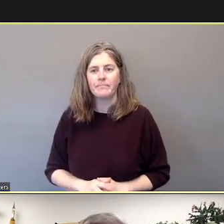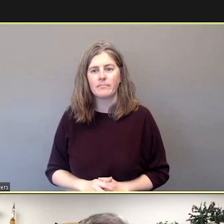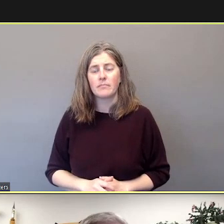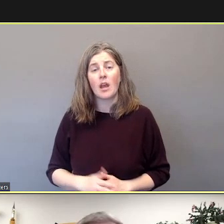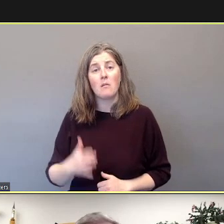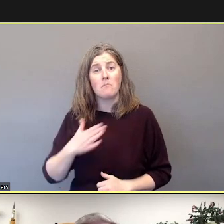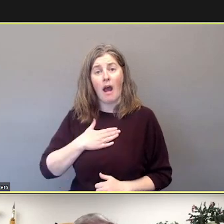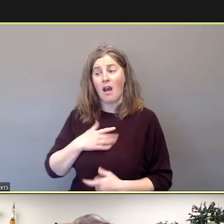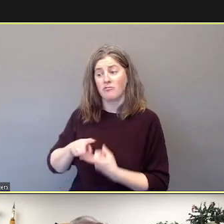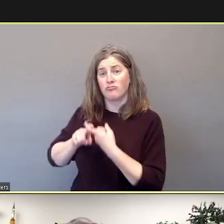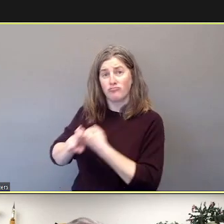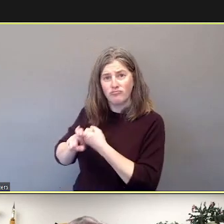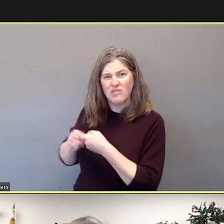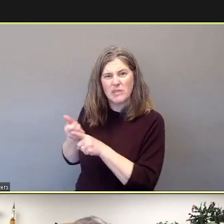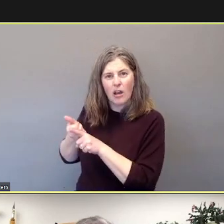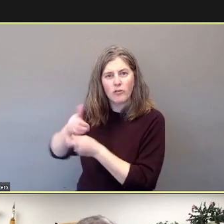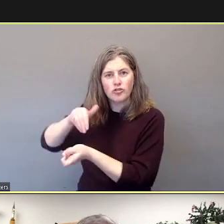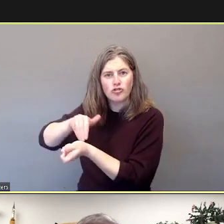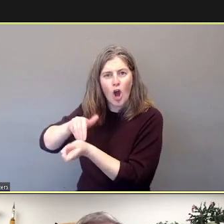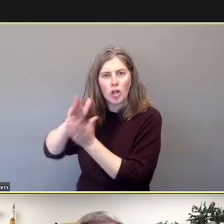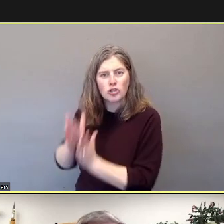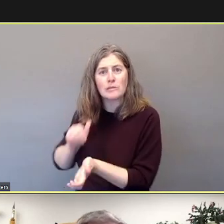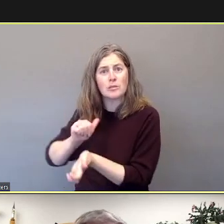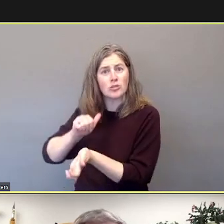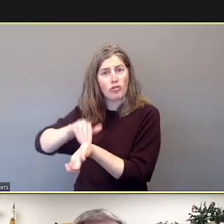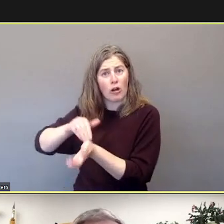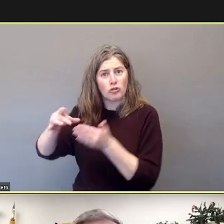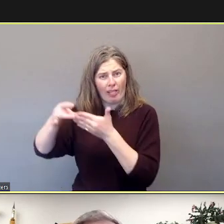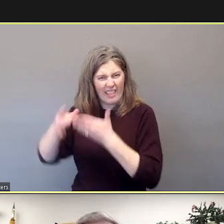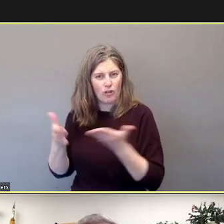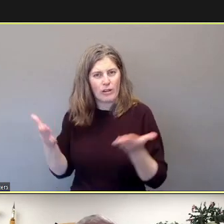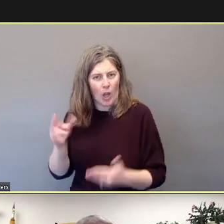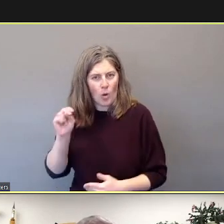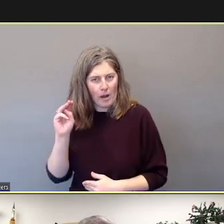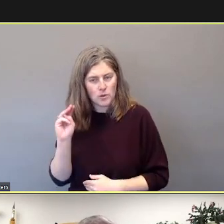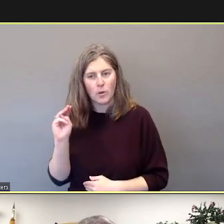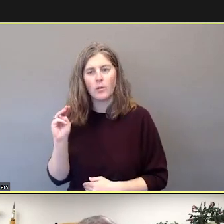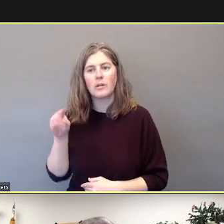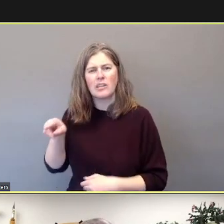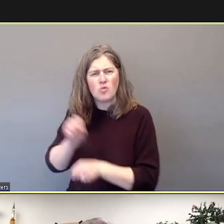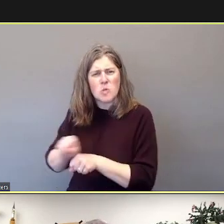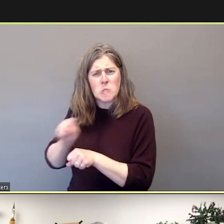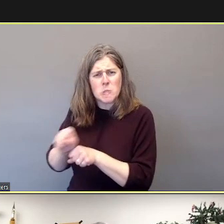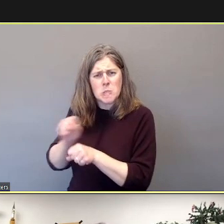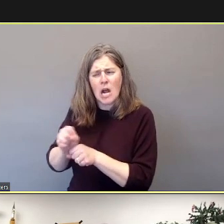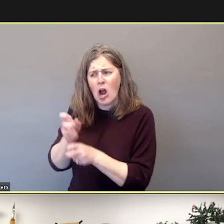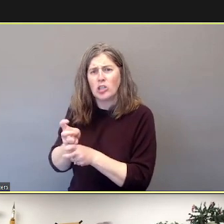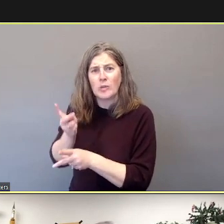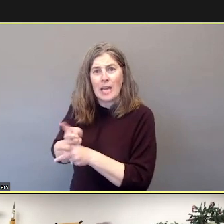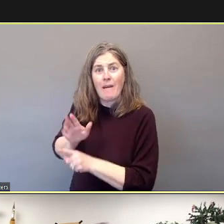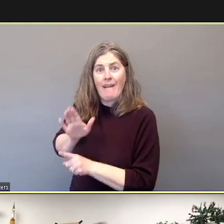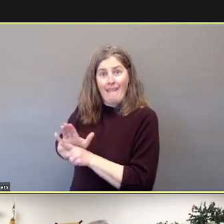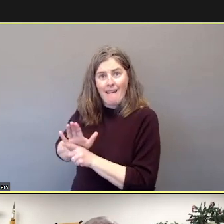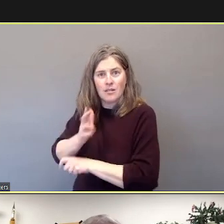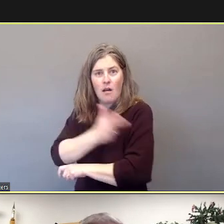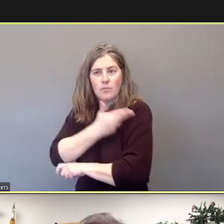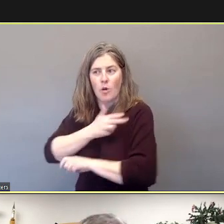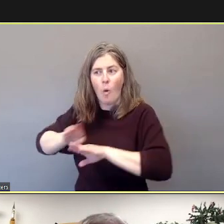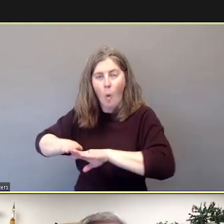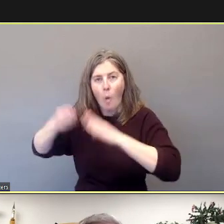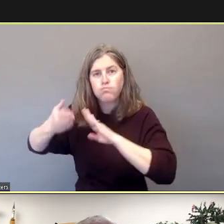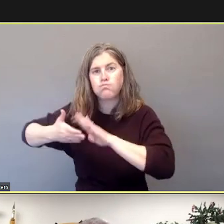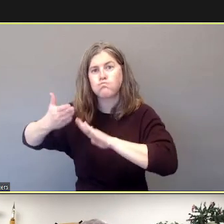good friend who's a physician leader actually here in New Mexico, who's working really hard to keep his hospital open